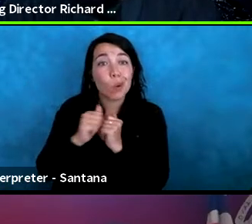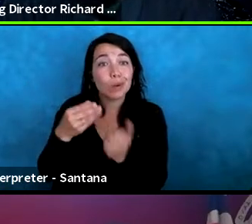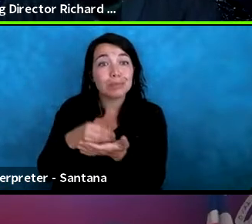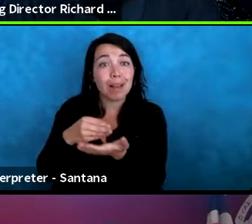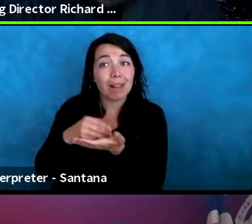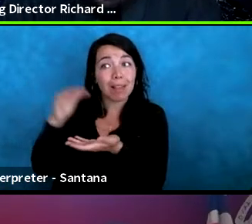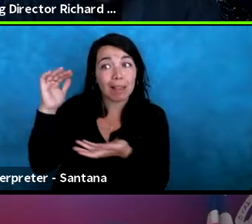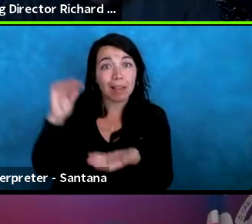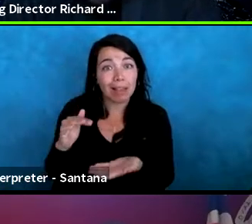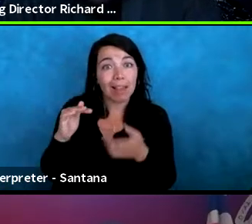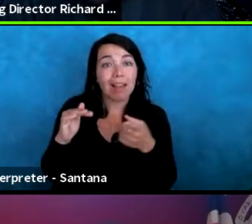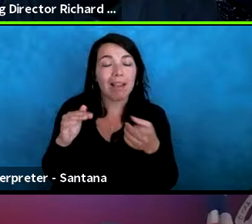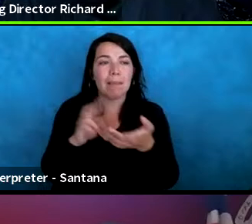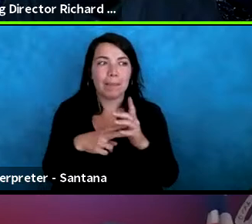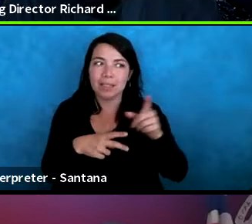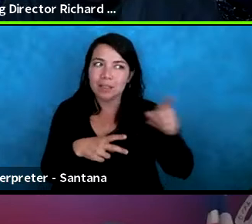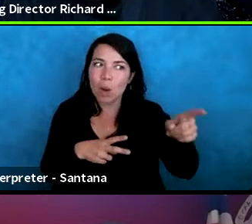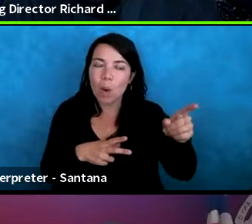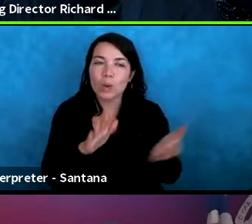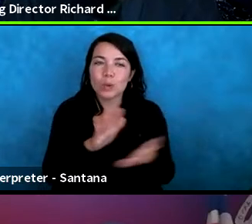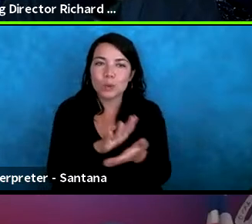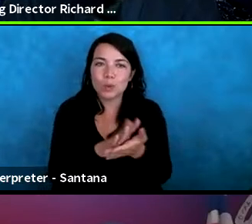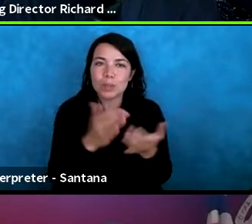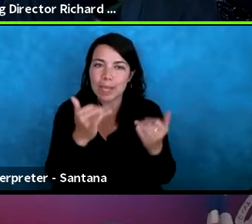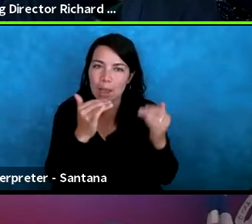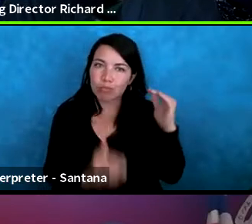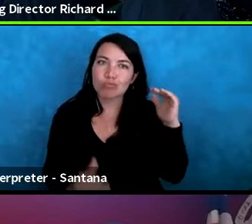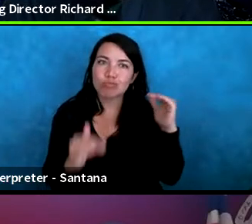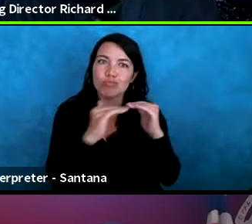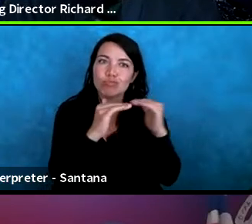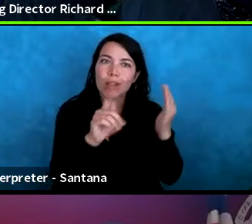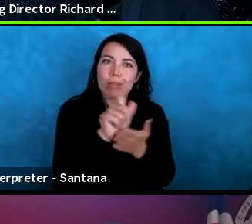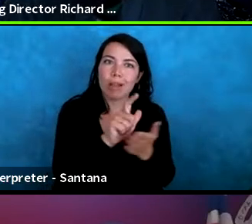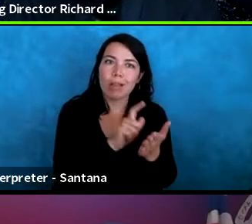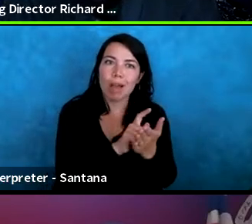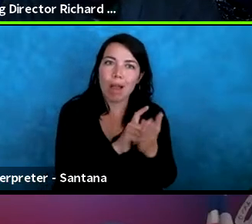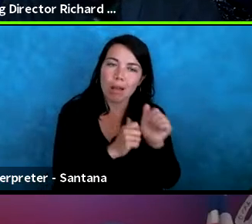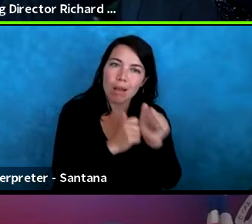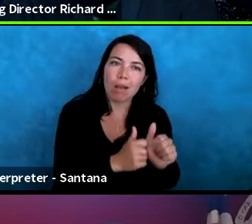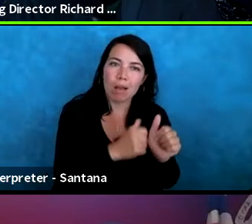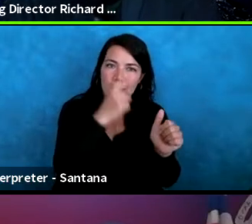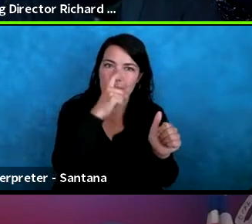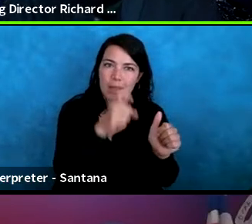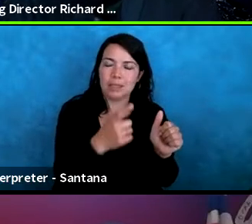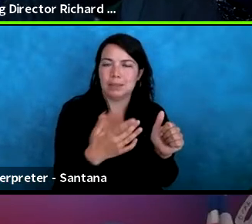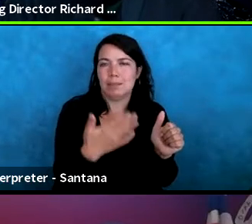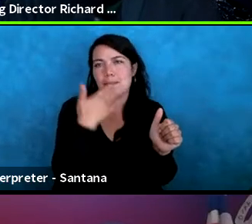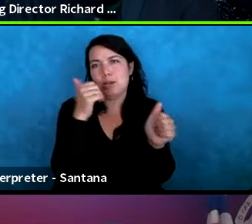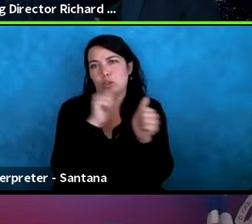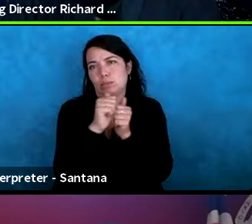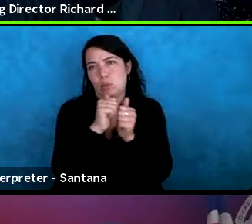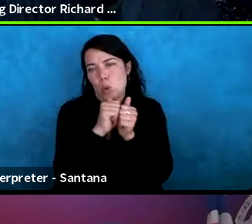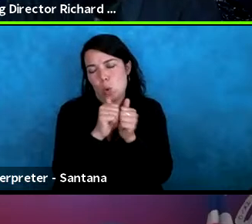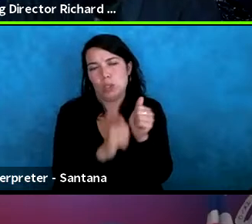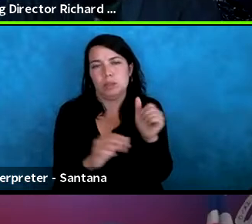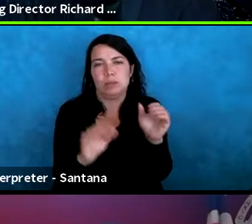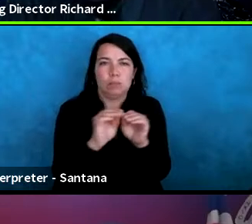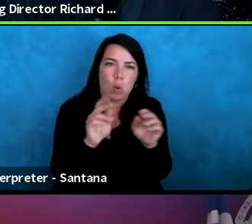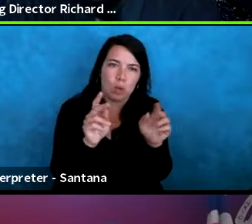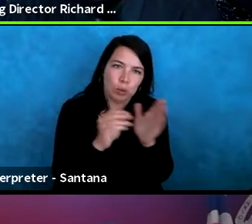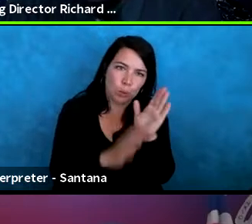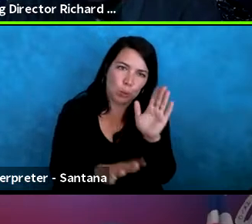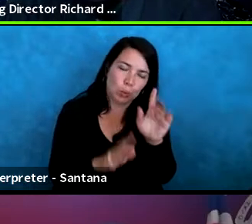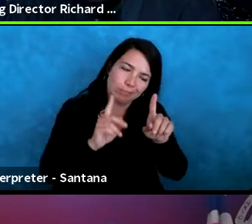compliance because it helps them fund better sports programs and better attendance. And so we could see things like that similarly for some of